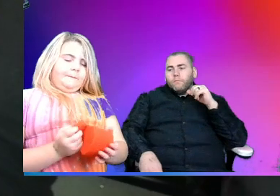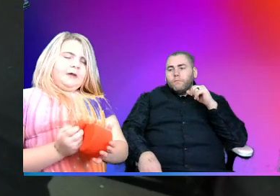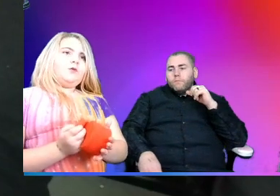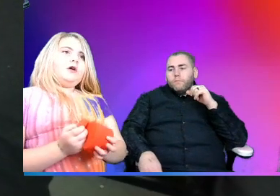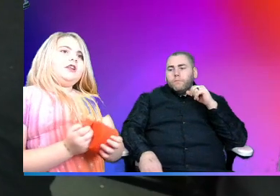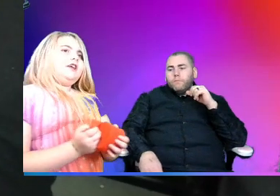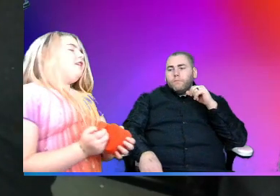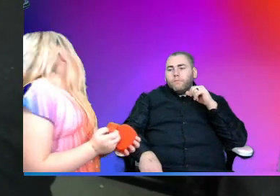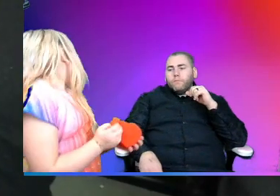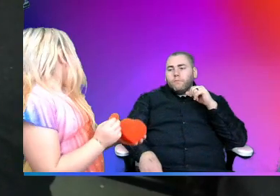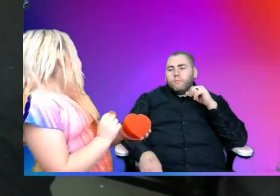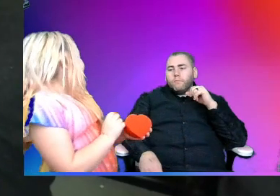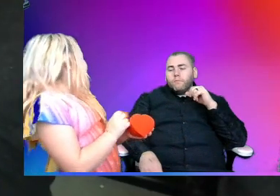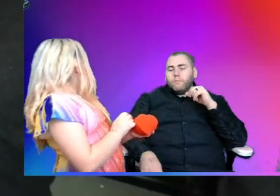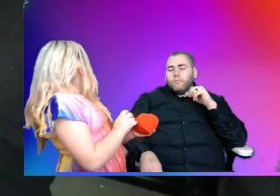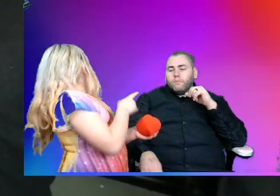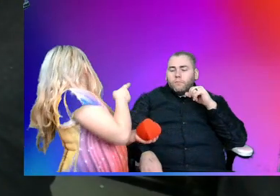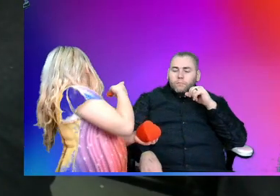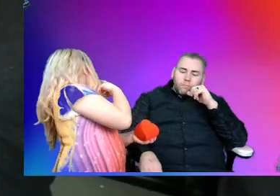the big one and